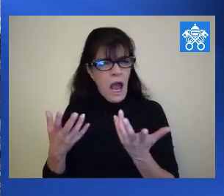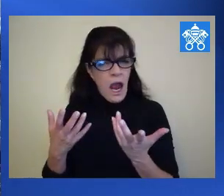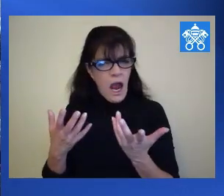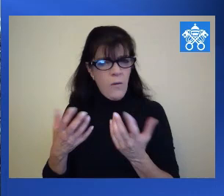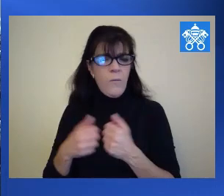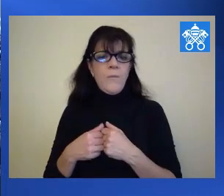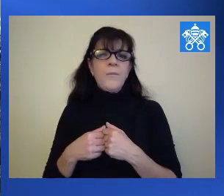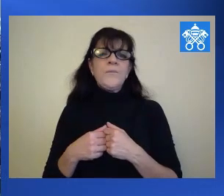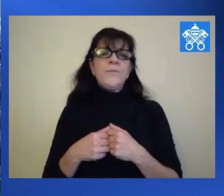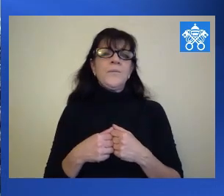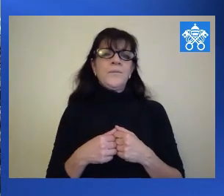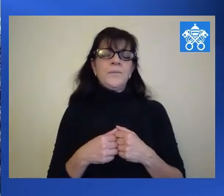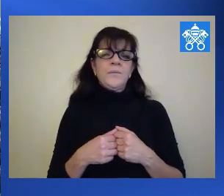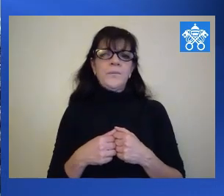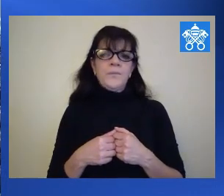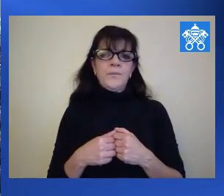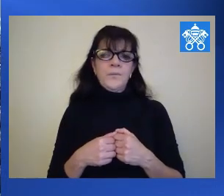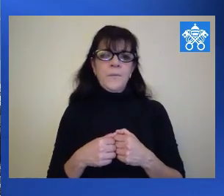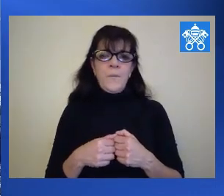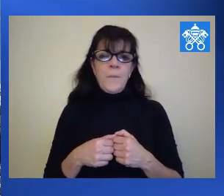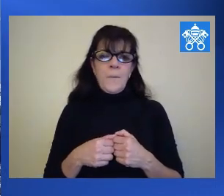But strict in what sense?